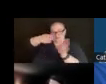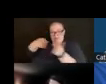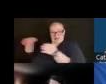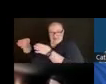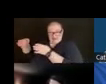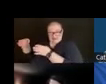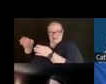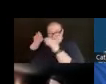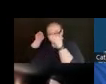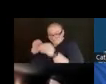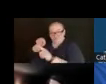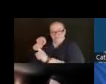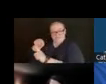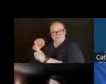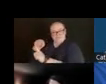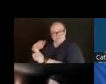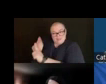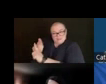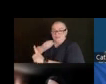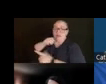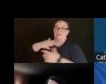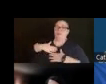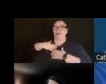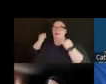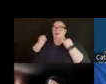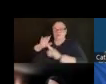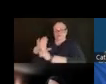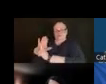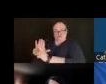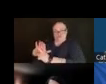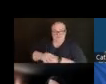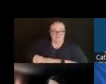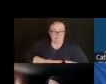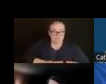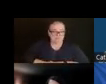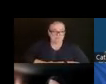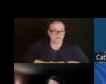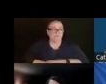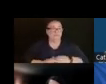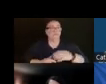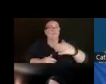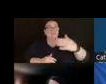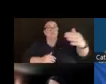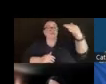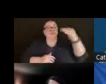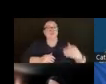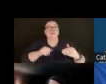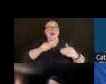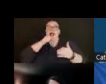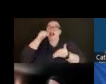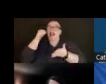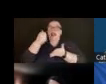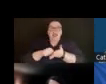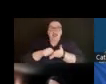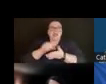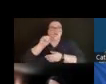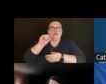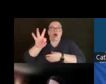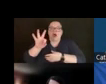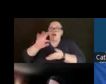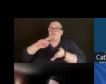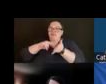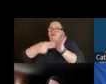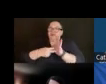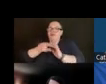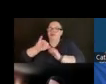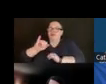vision, is captured in what's called the letter of intent. And this is nitty-gritty information: the doctors, medications, medical